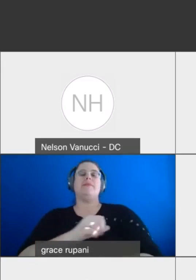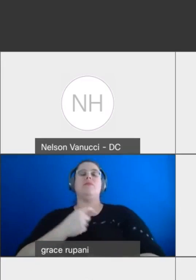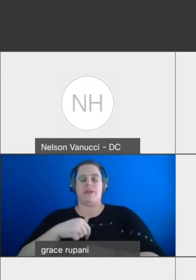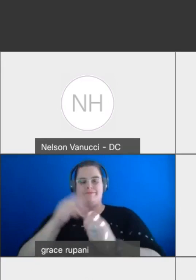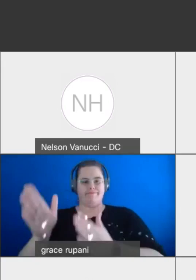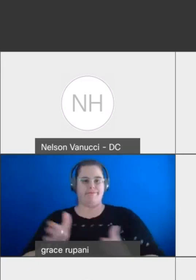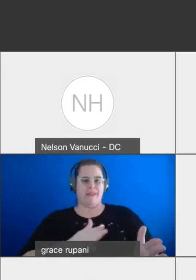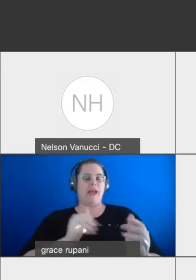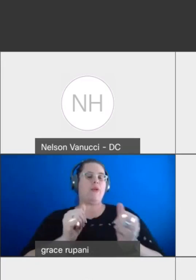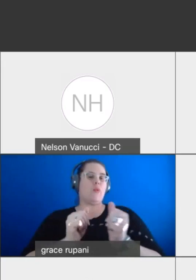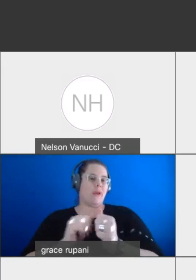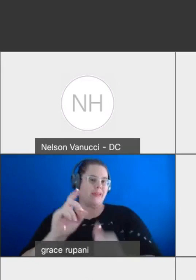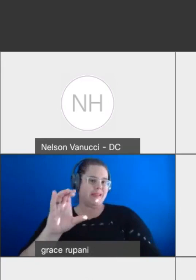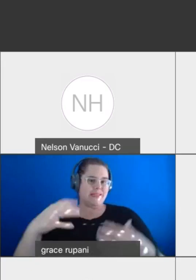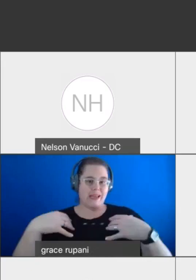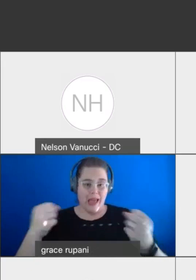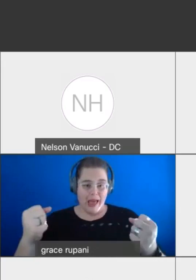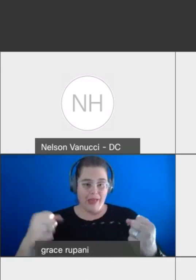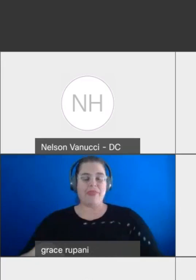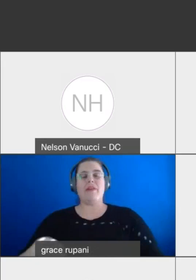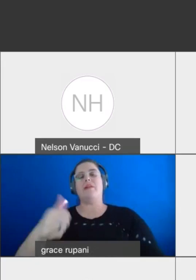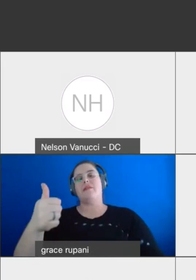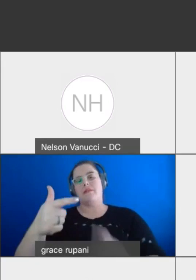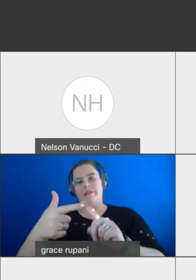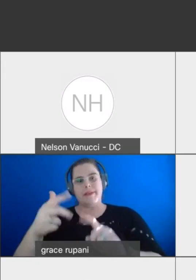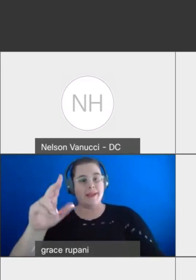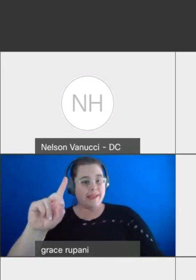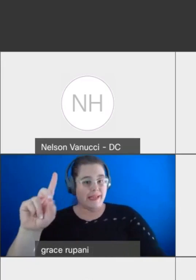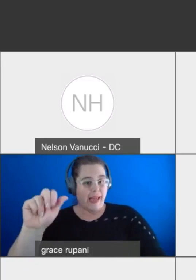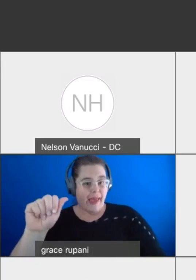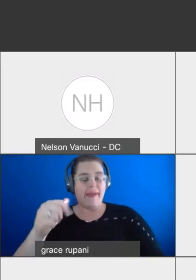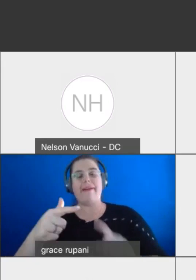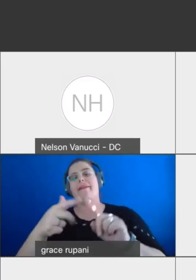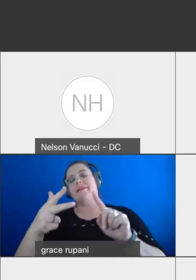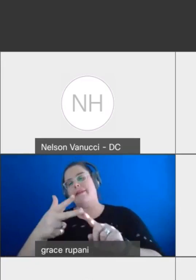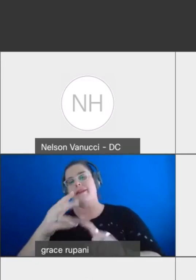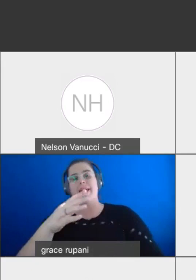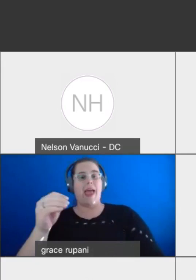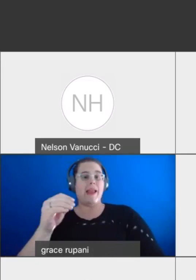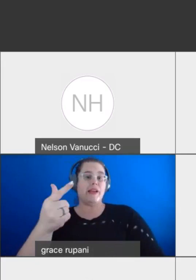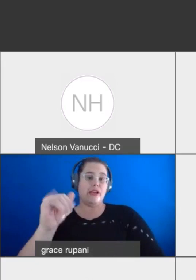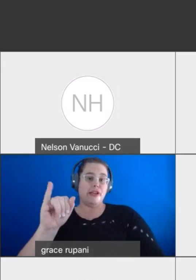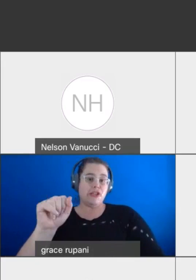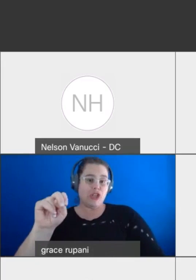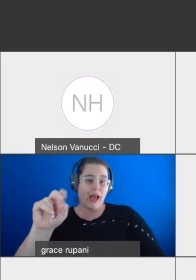as DDA. And so the DDA Health and Wellness